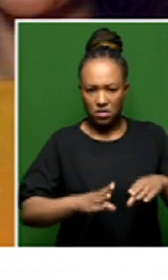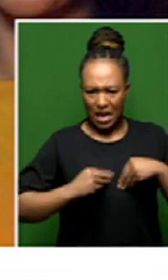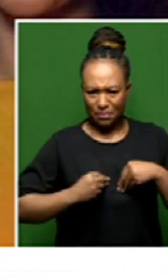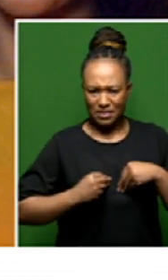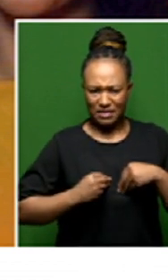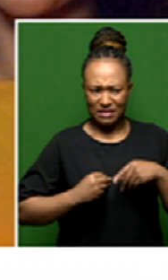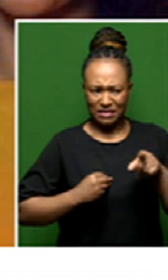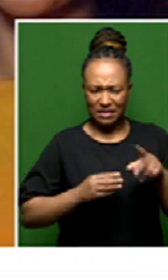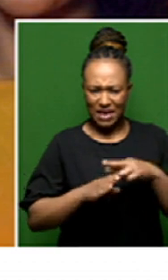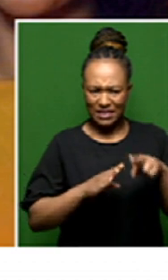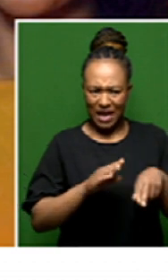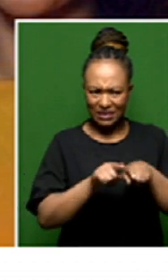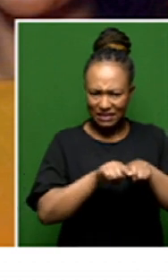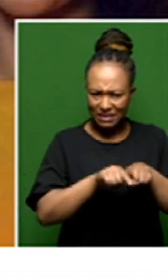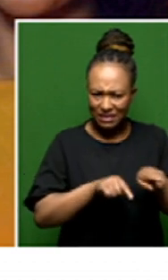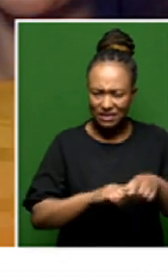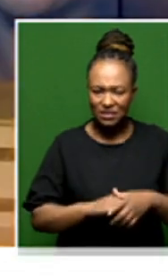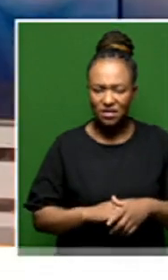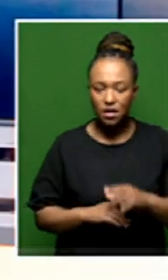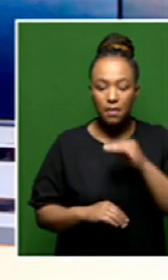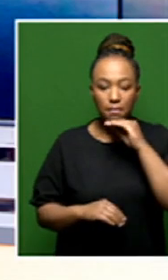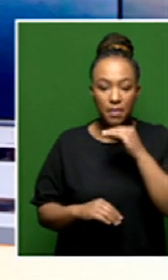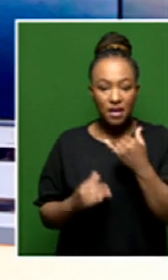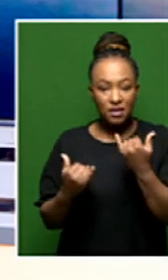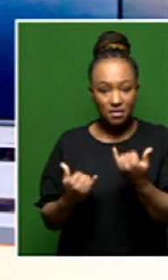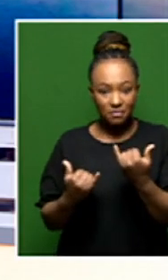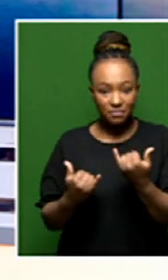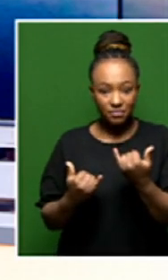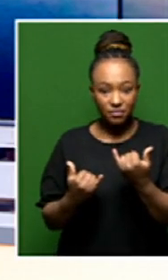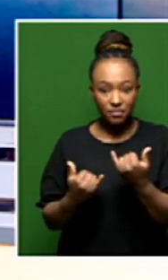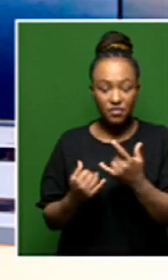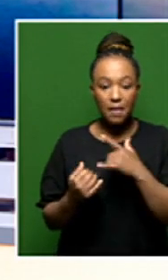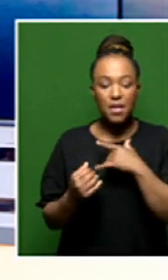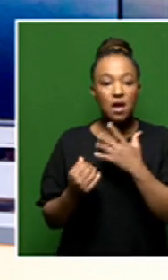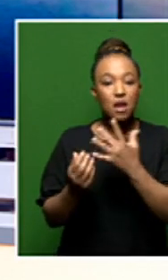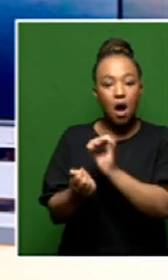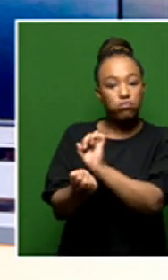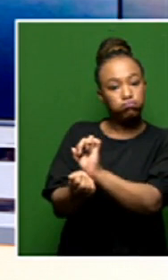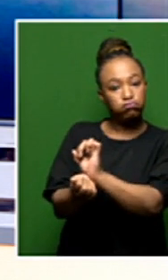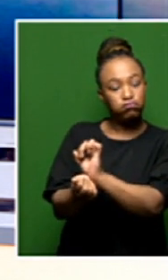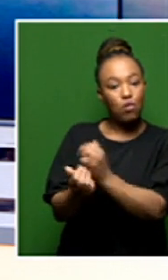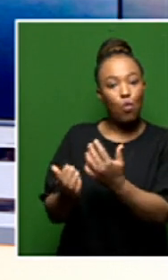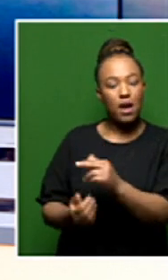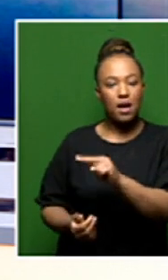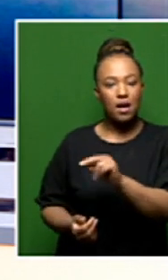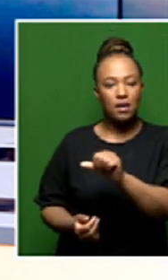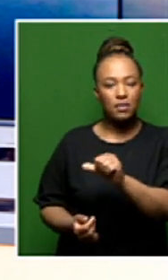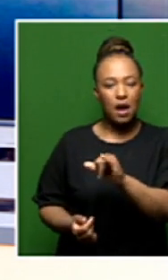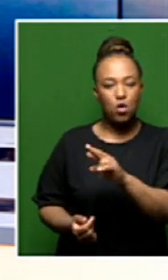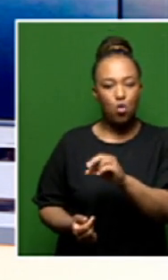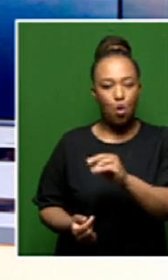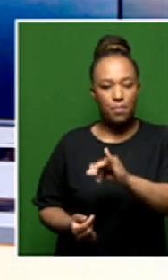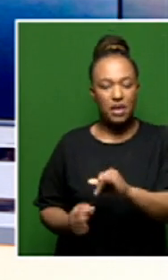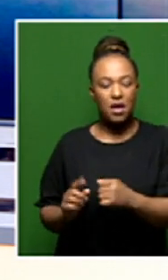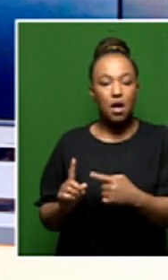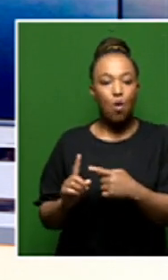test results. So you're basically being held as a prisoner in a hotel room in Nairobi. All of this because